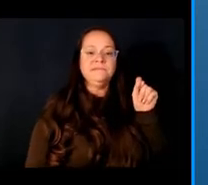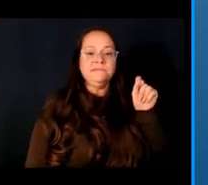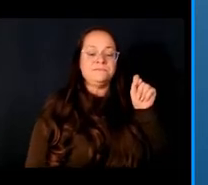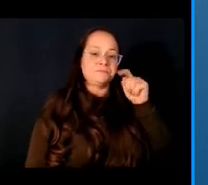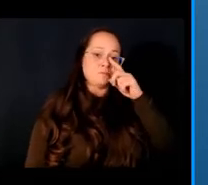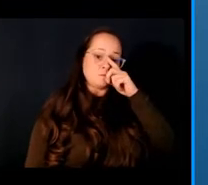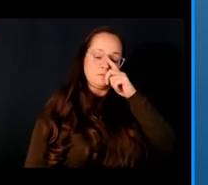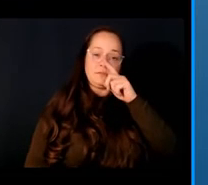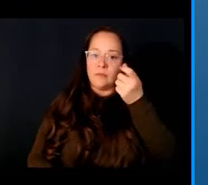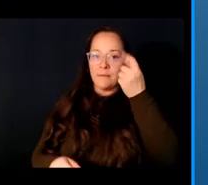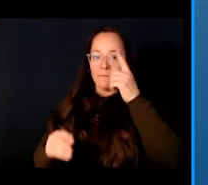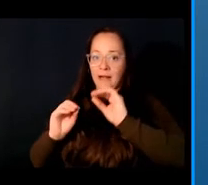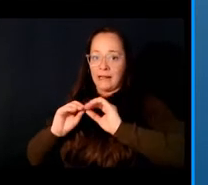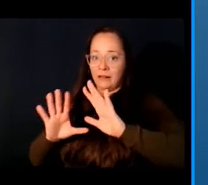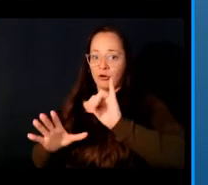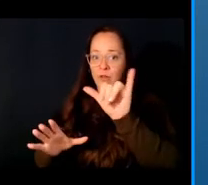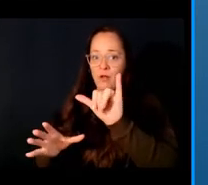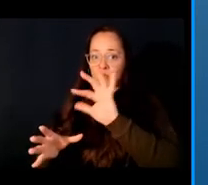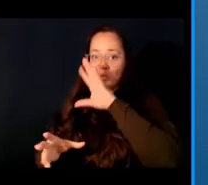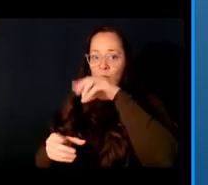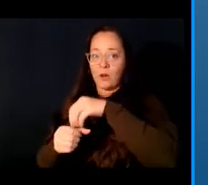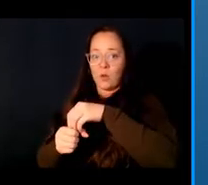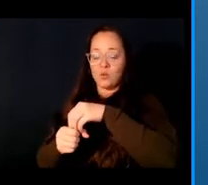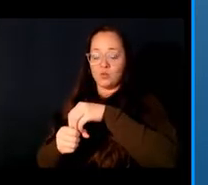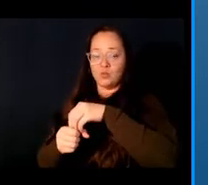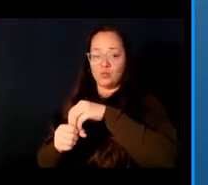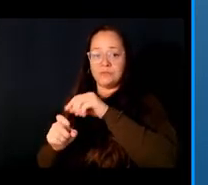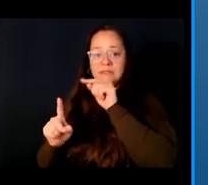but it clearly also includes the